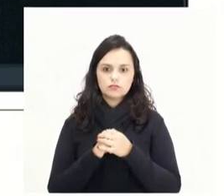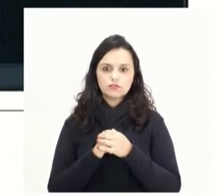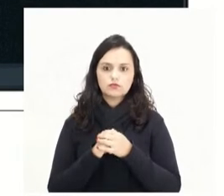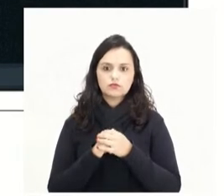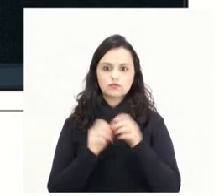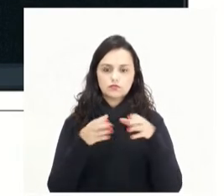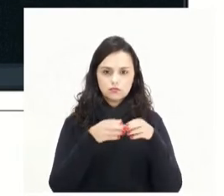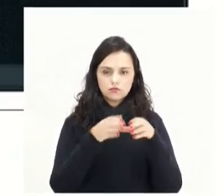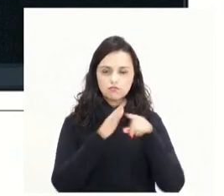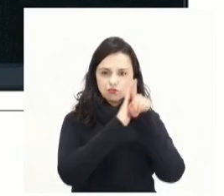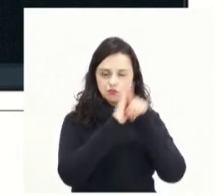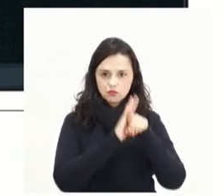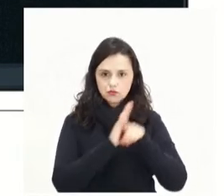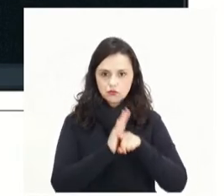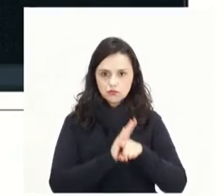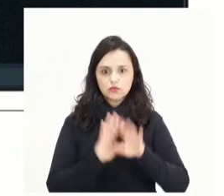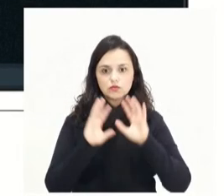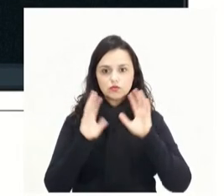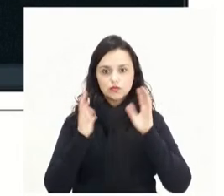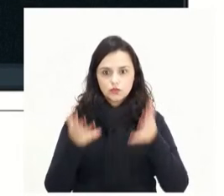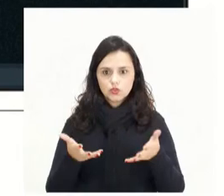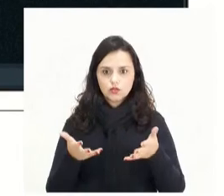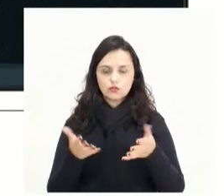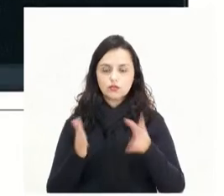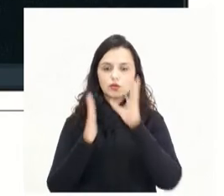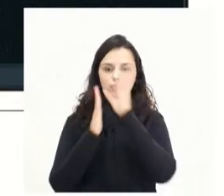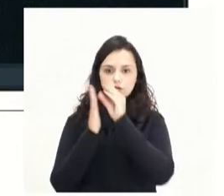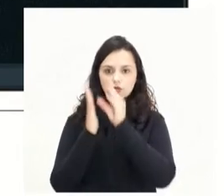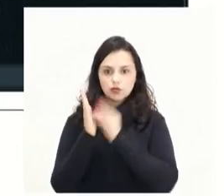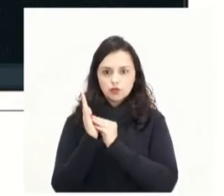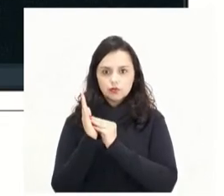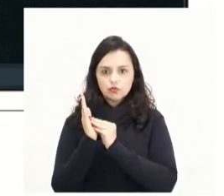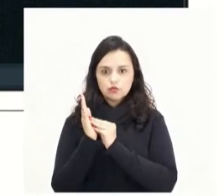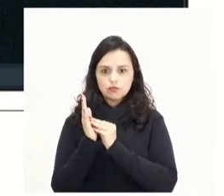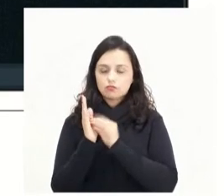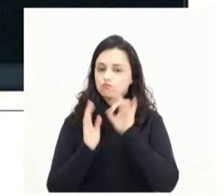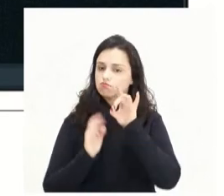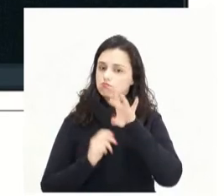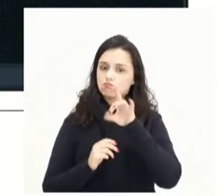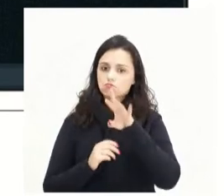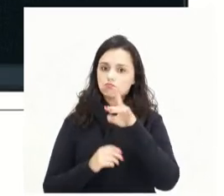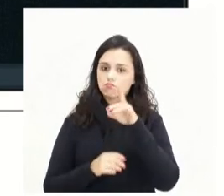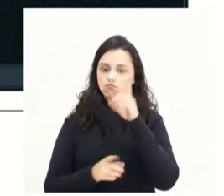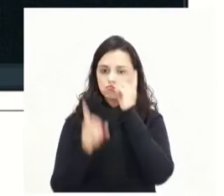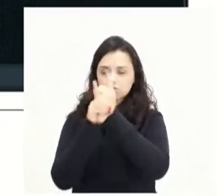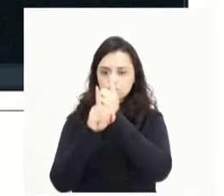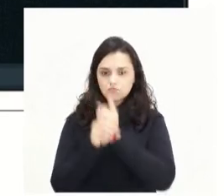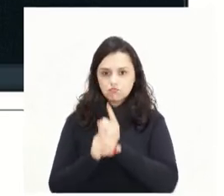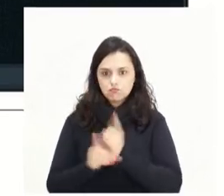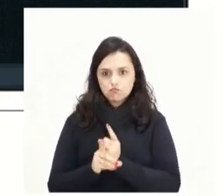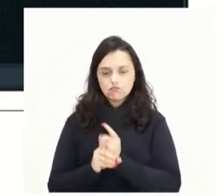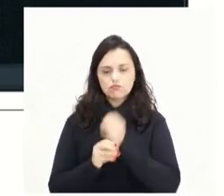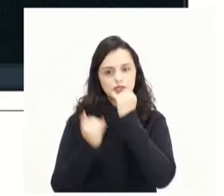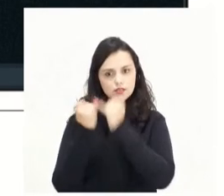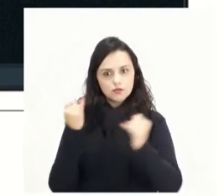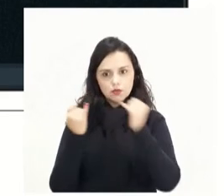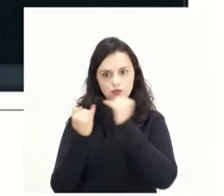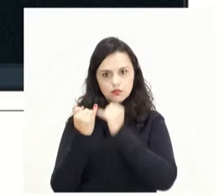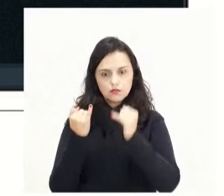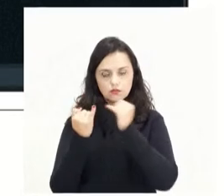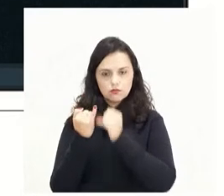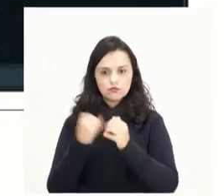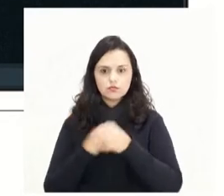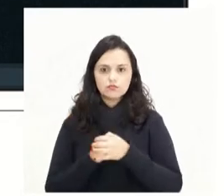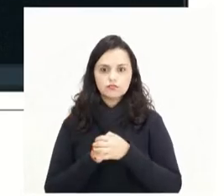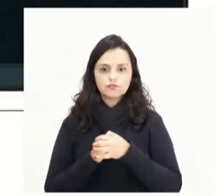checking because the content had been identified as similar on the